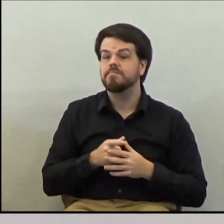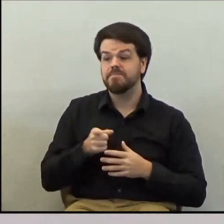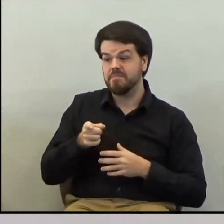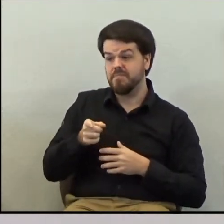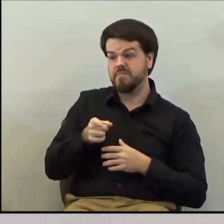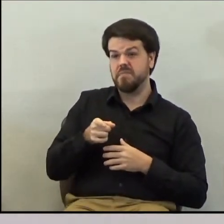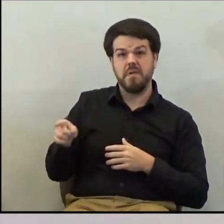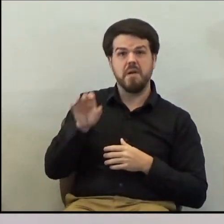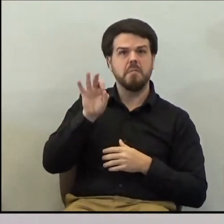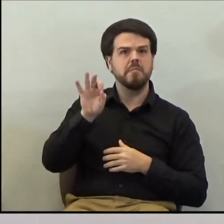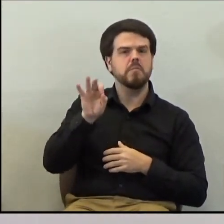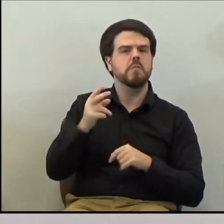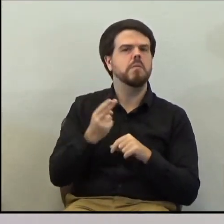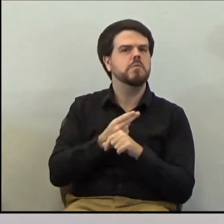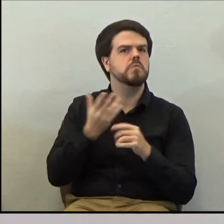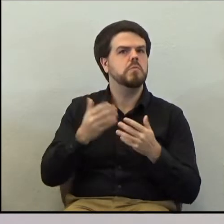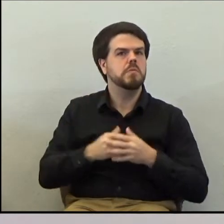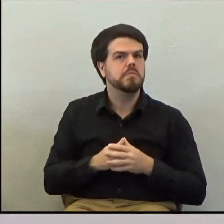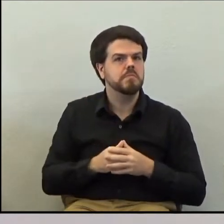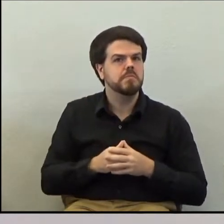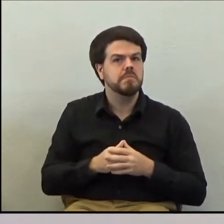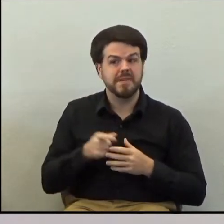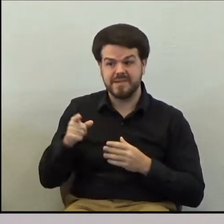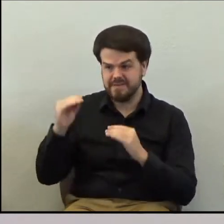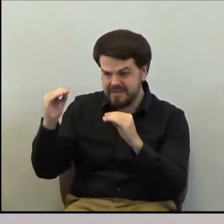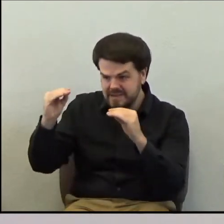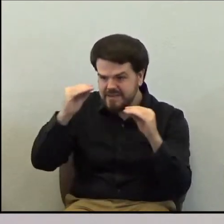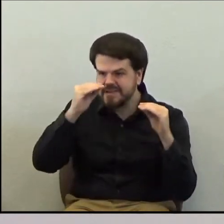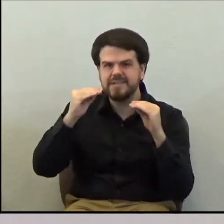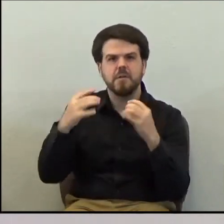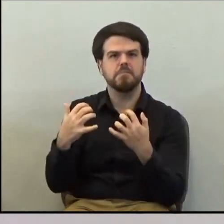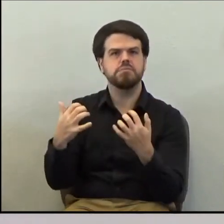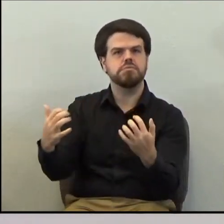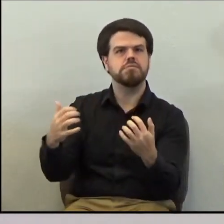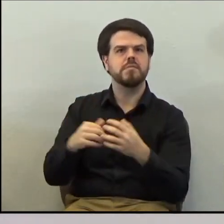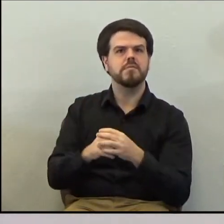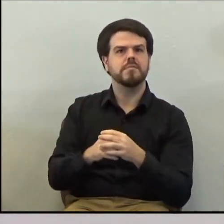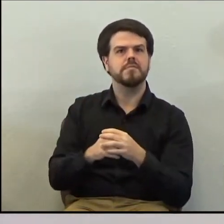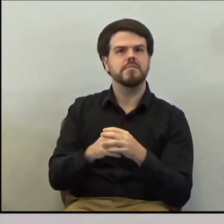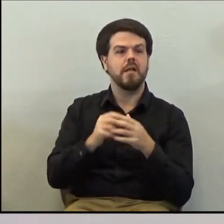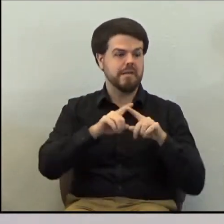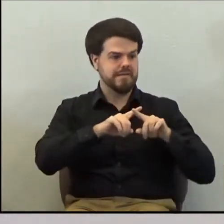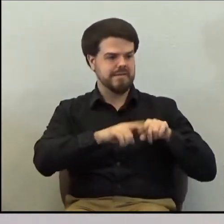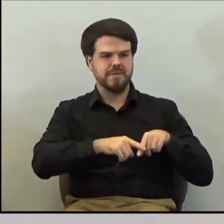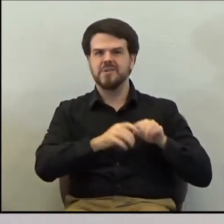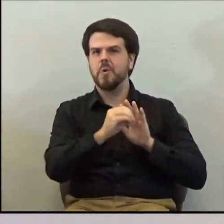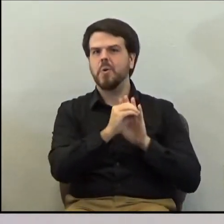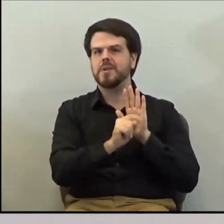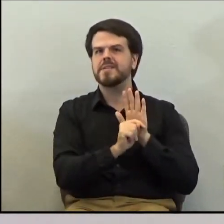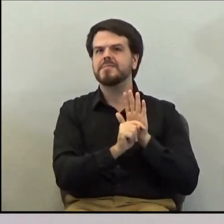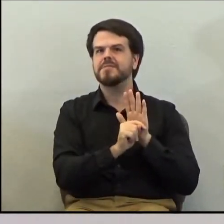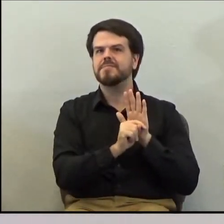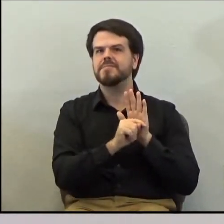all they used to preach from and to instruct the people and tell them about Christ was the Old Testament.